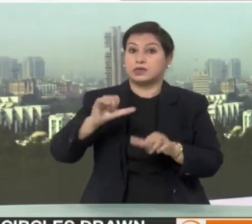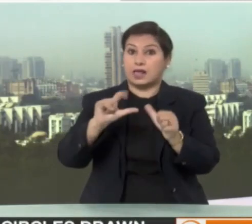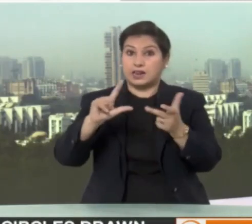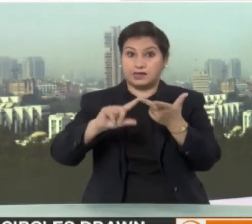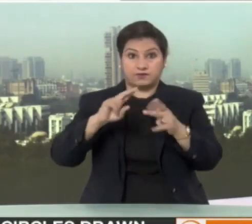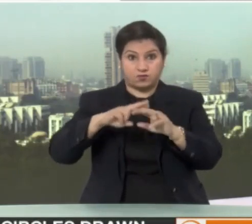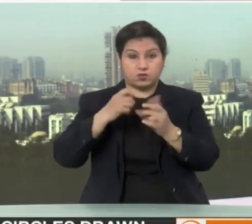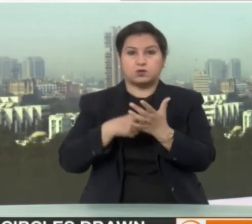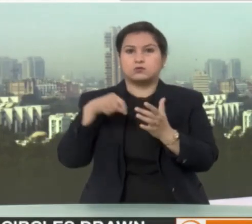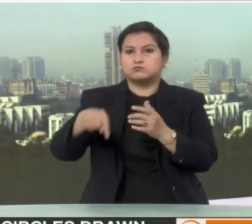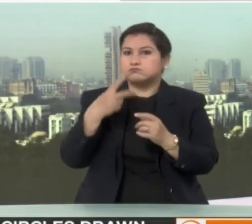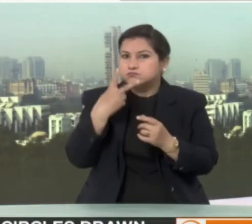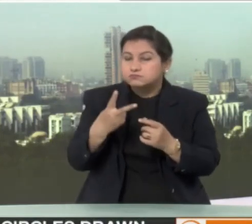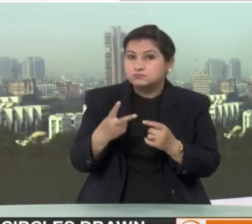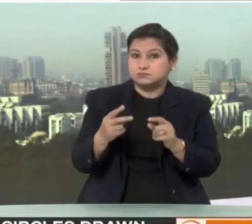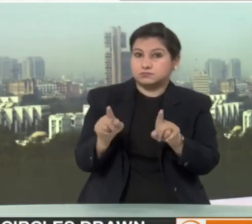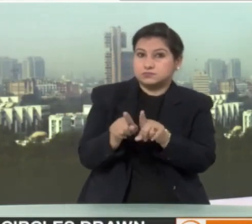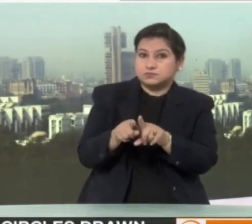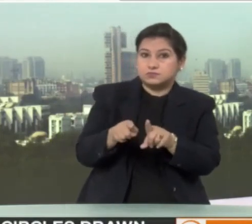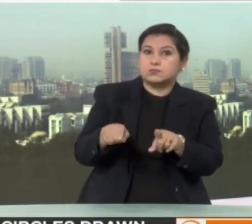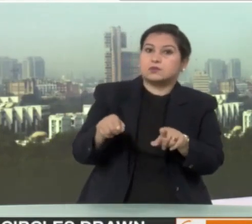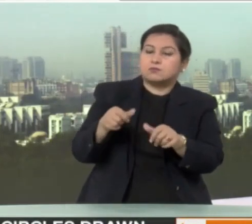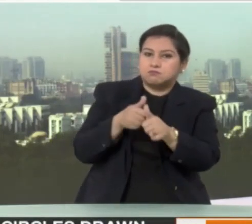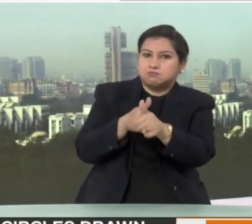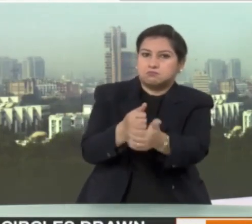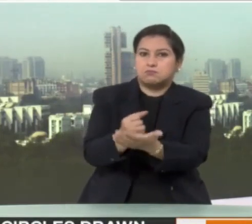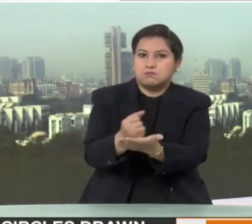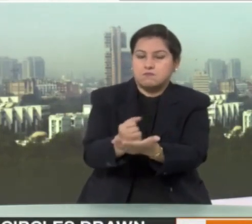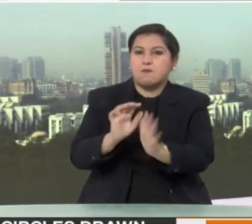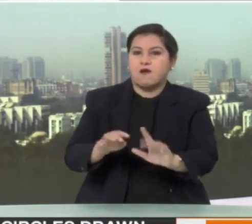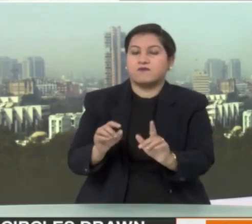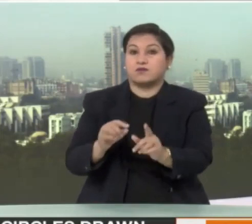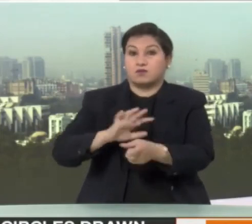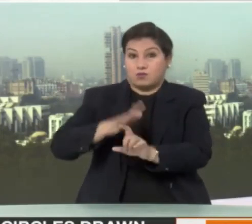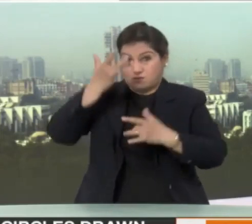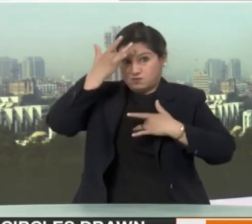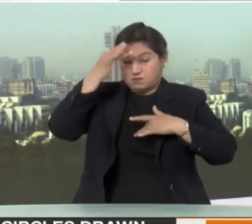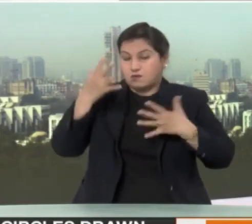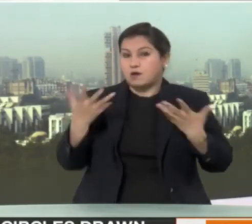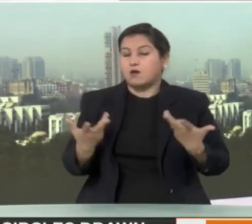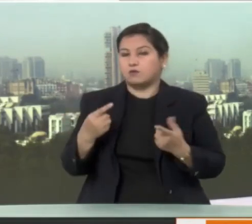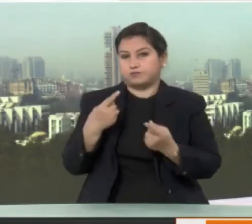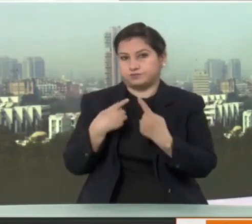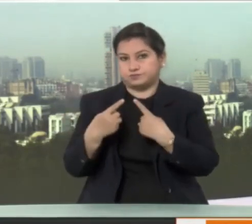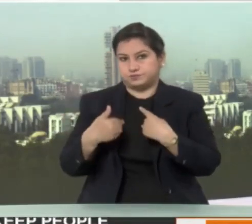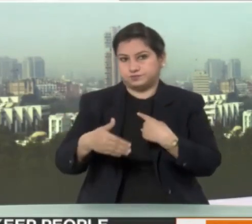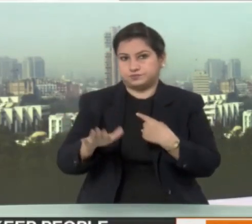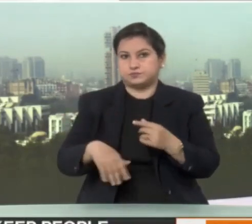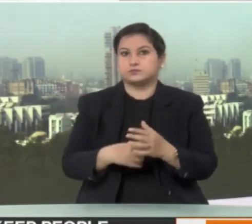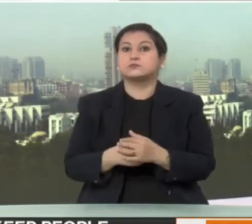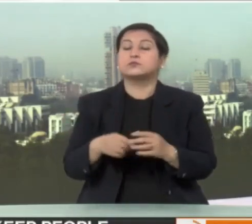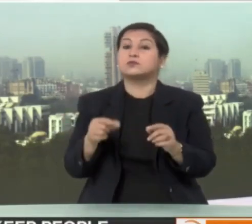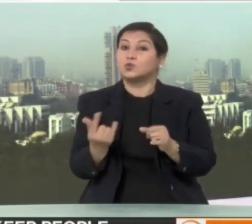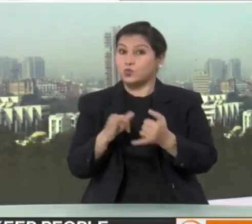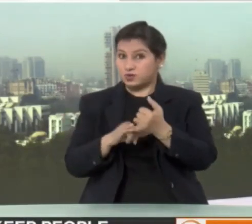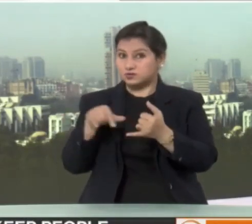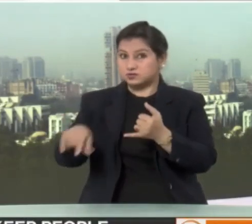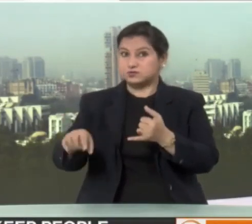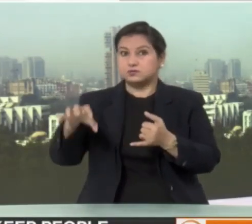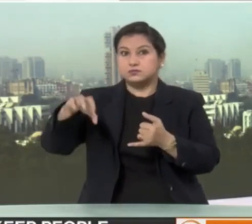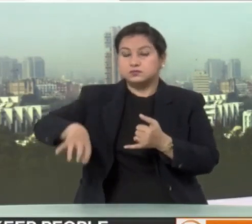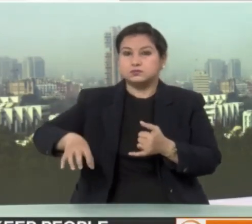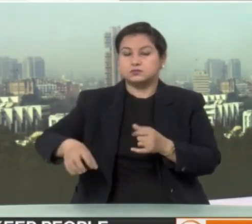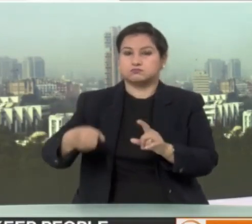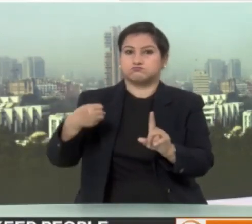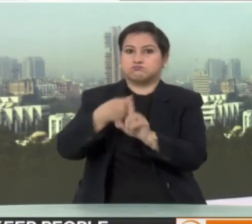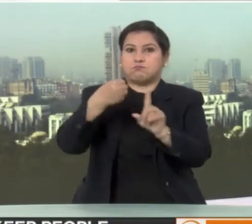one of the strictest stay-at-home orders still in place in response to COVID-19 pandemic. However, the United States has been